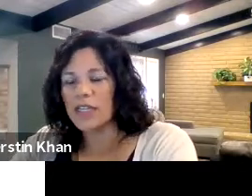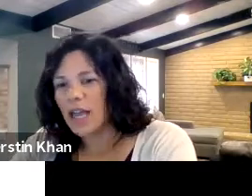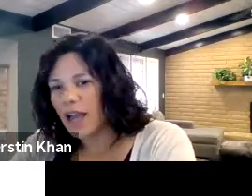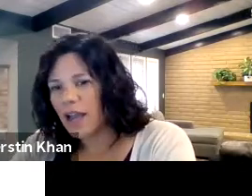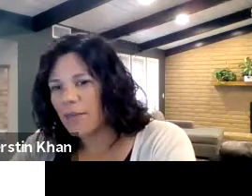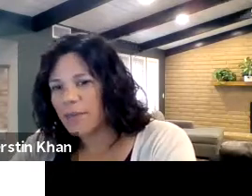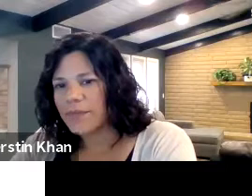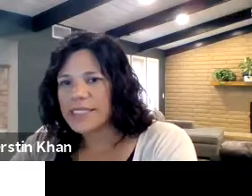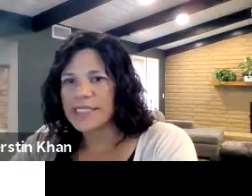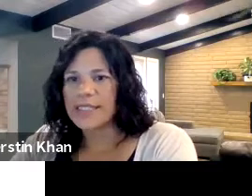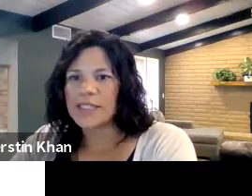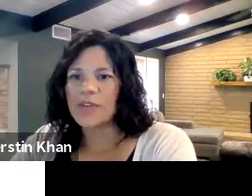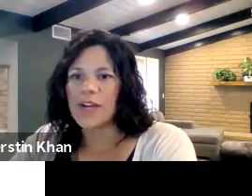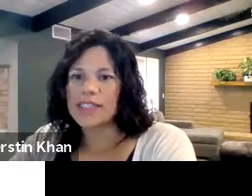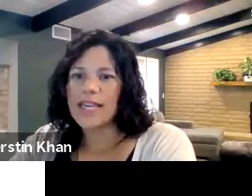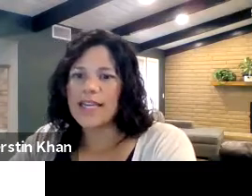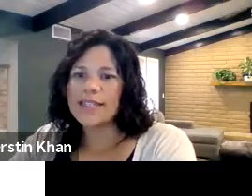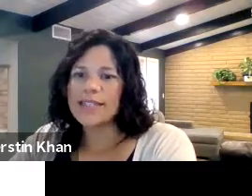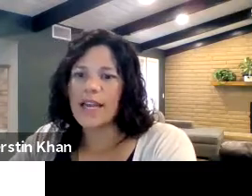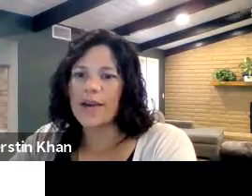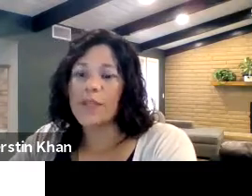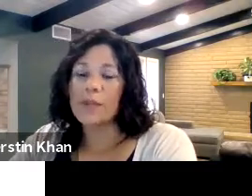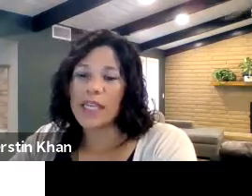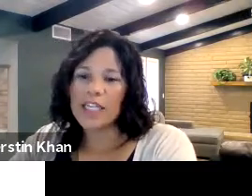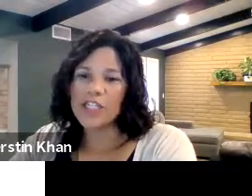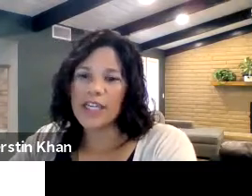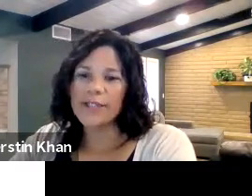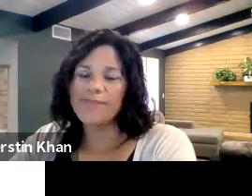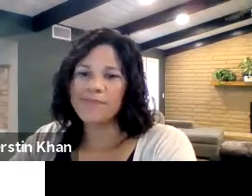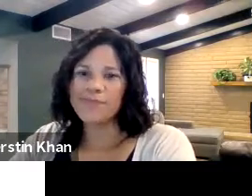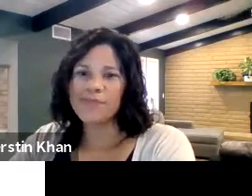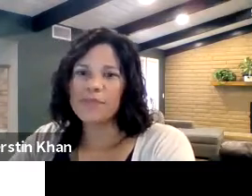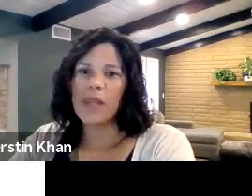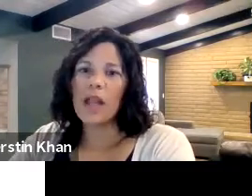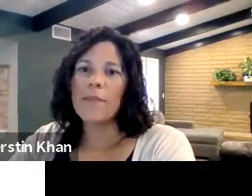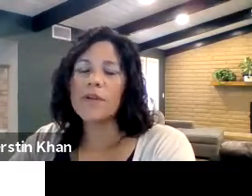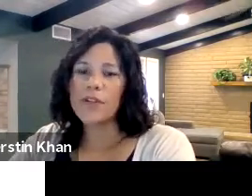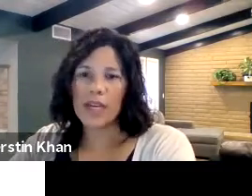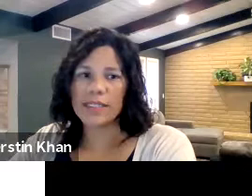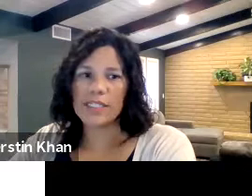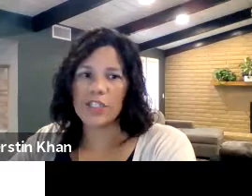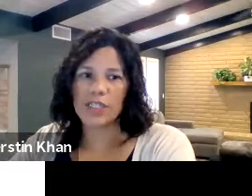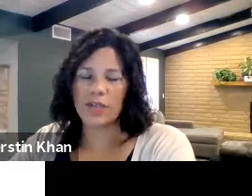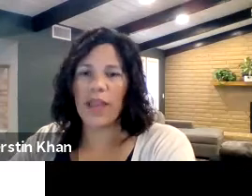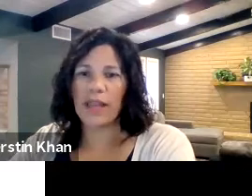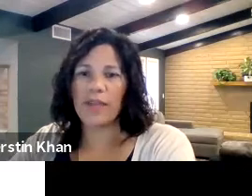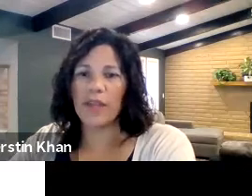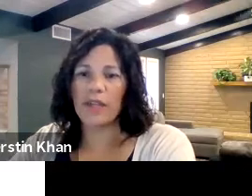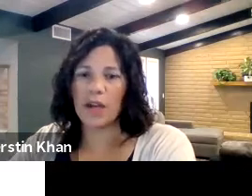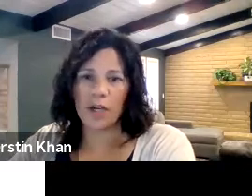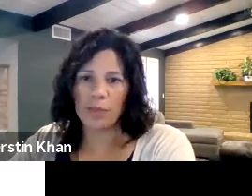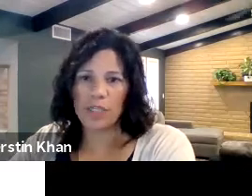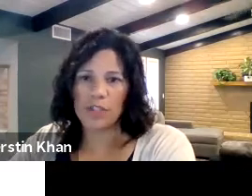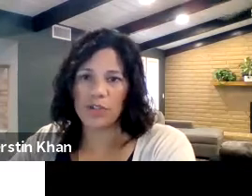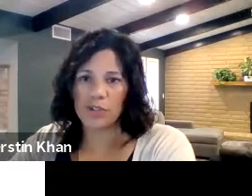also. Let's see. So we've got dance, communication. Those are the areas that just write in